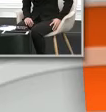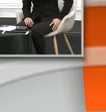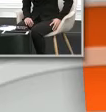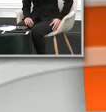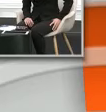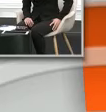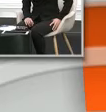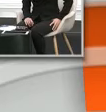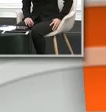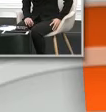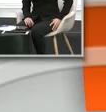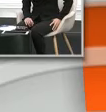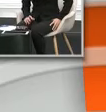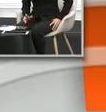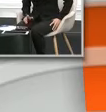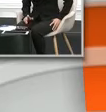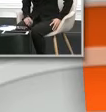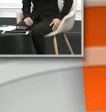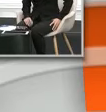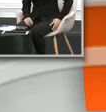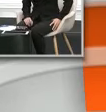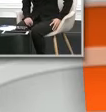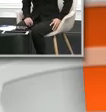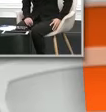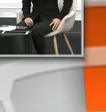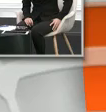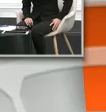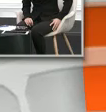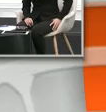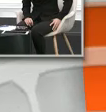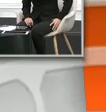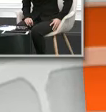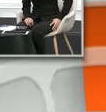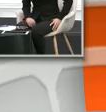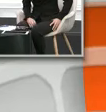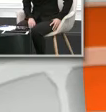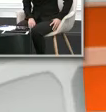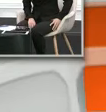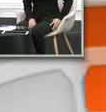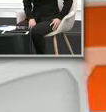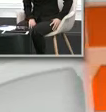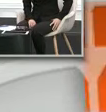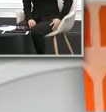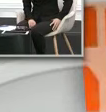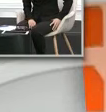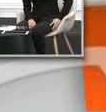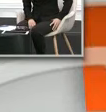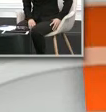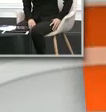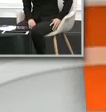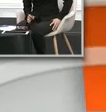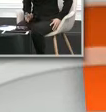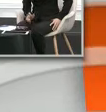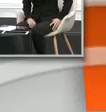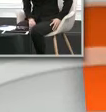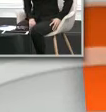Chan-o-cha threatened. But what he meant was to make a joke to that reporter, as far as I remember.